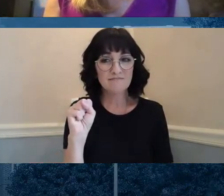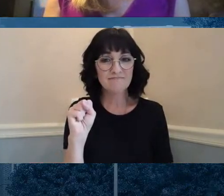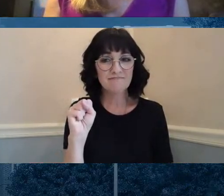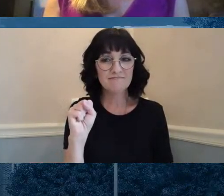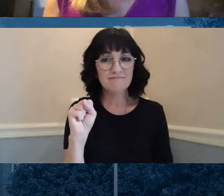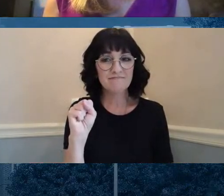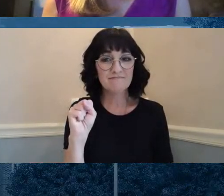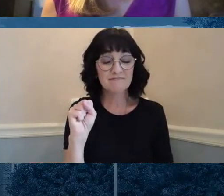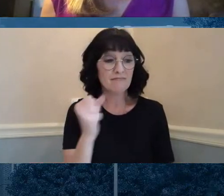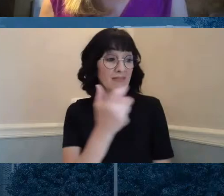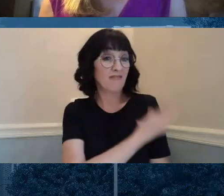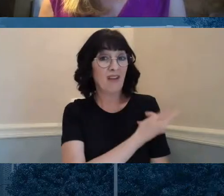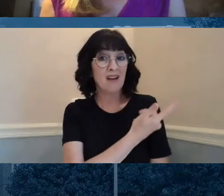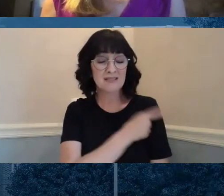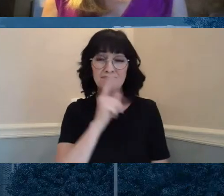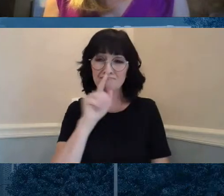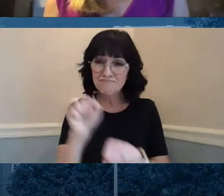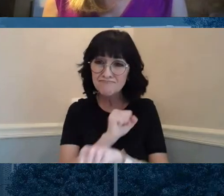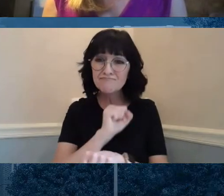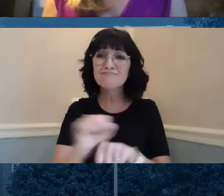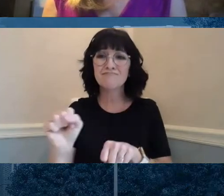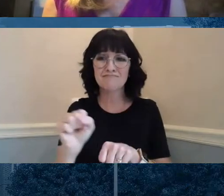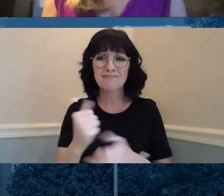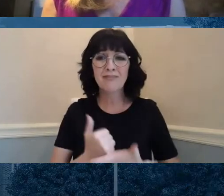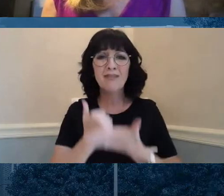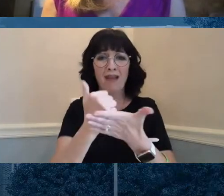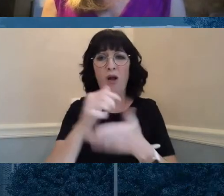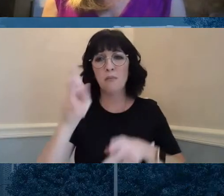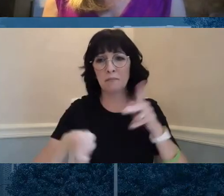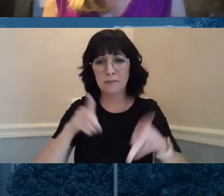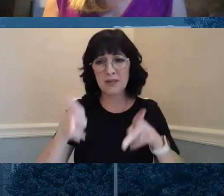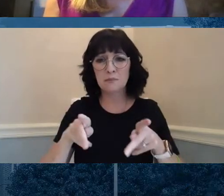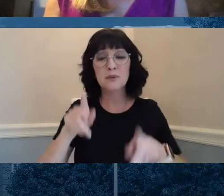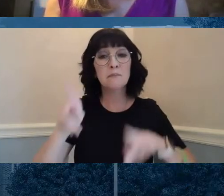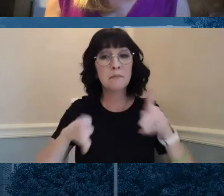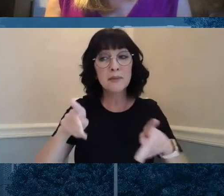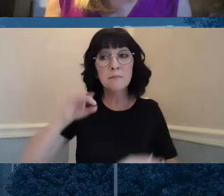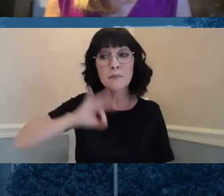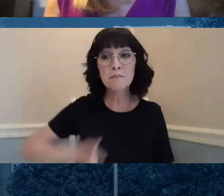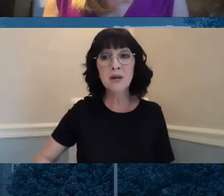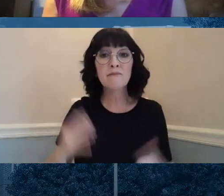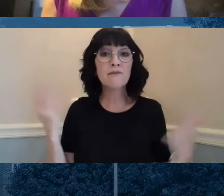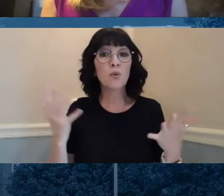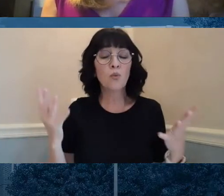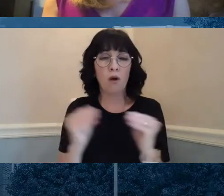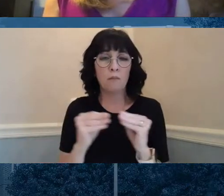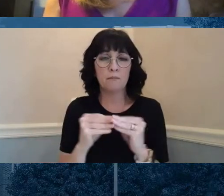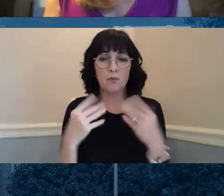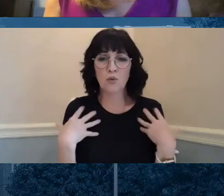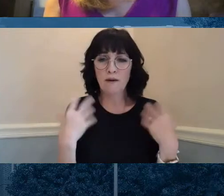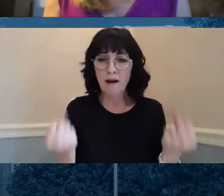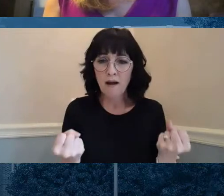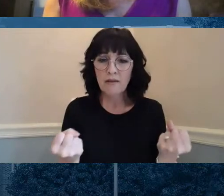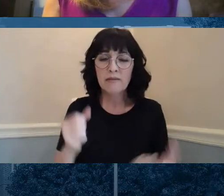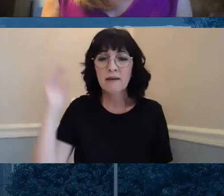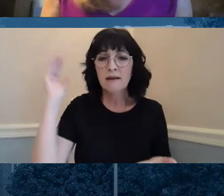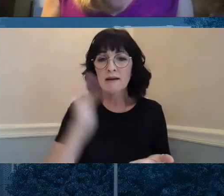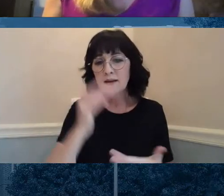the vaccine that we are clearly already seeing among our senior population in the